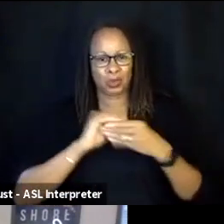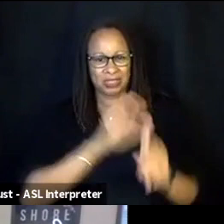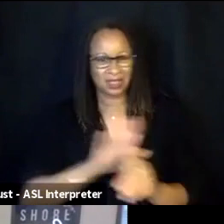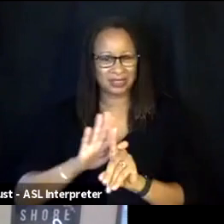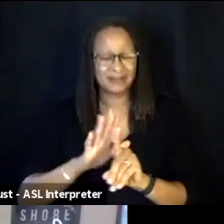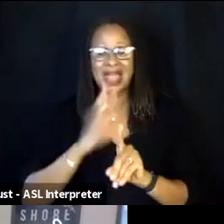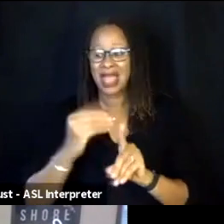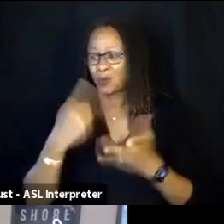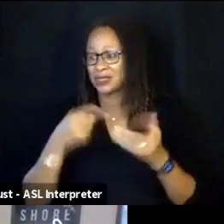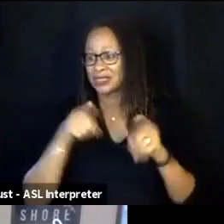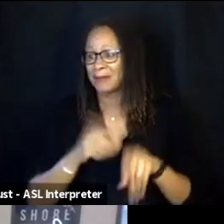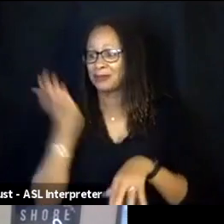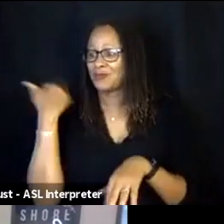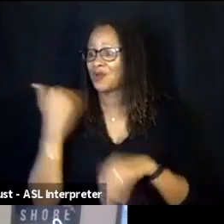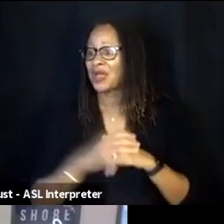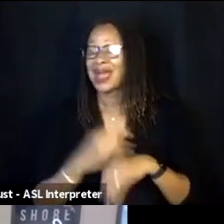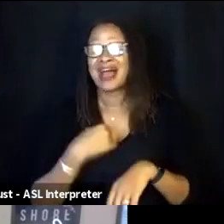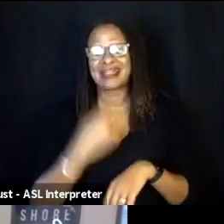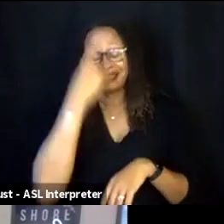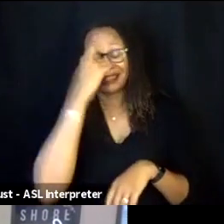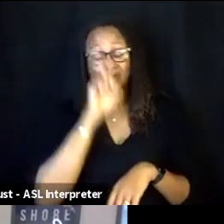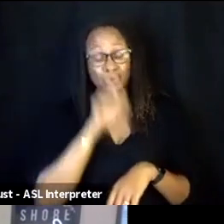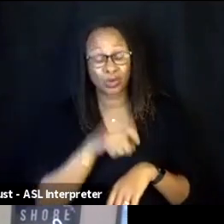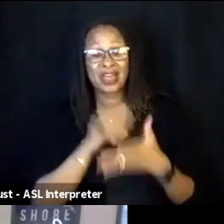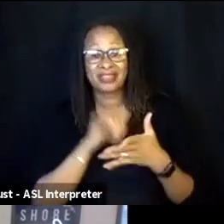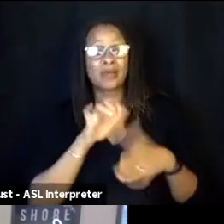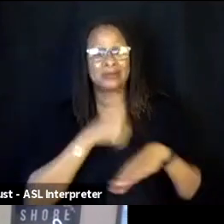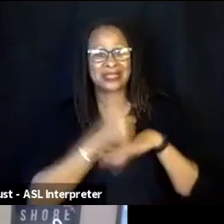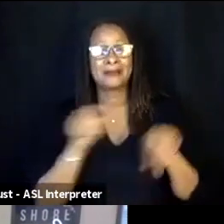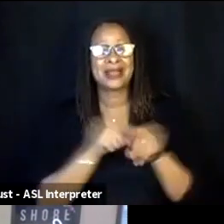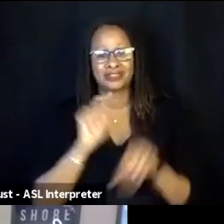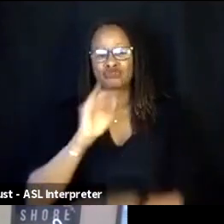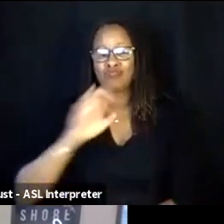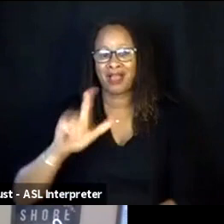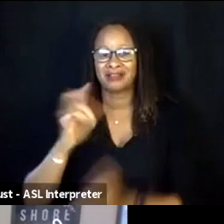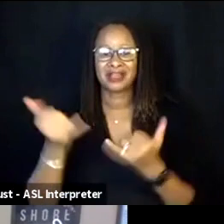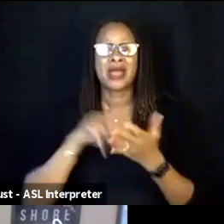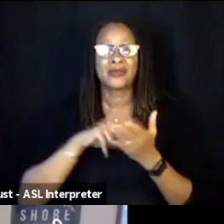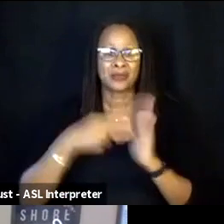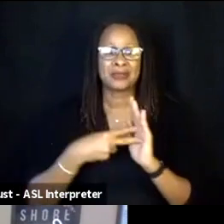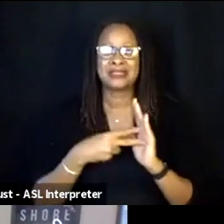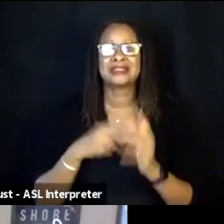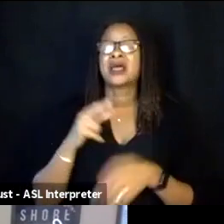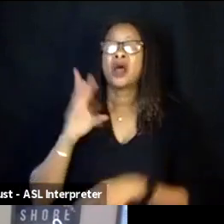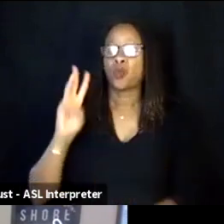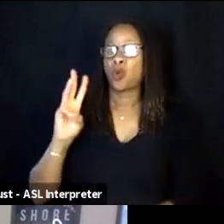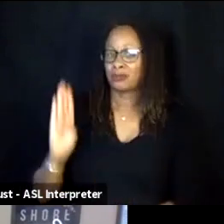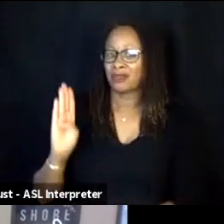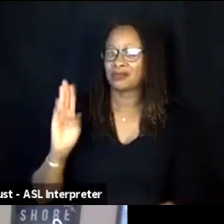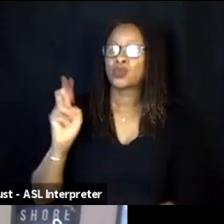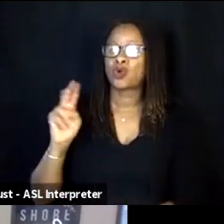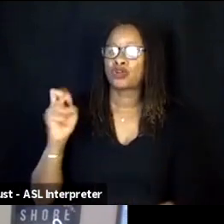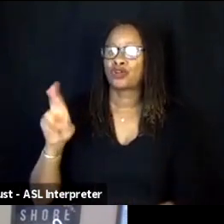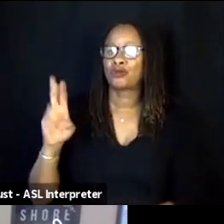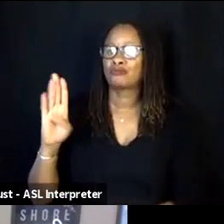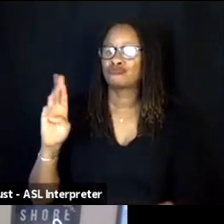about what has happened to them, I think certainly the case would have been set for trial. That would mean, of course, that I'm sure Warner Brothers would have settled the case.